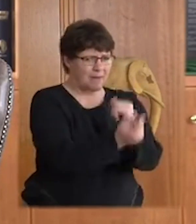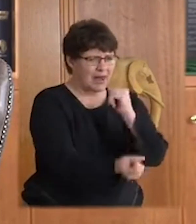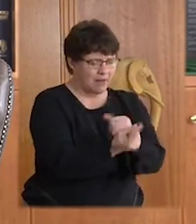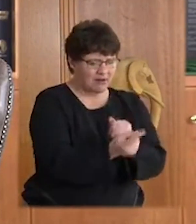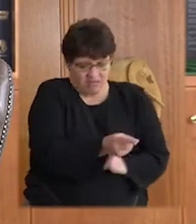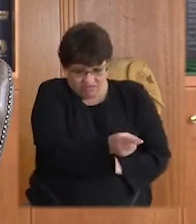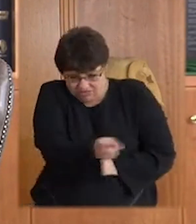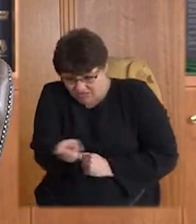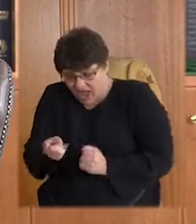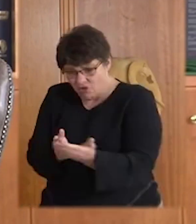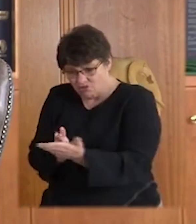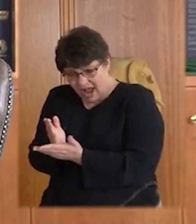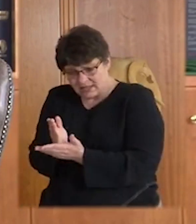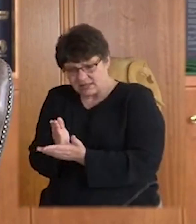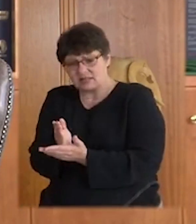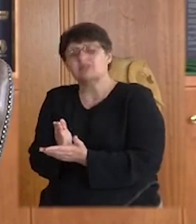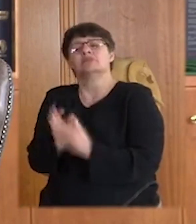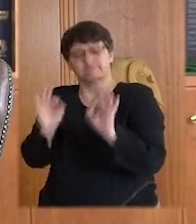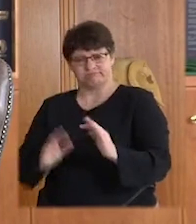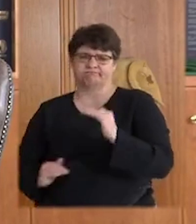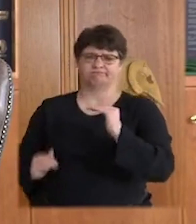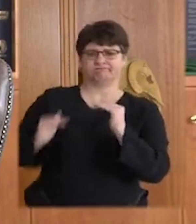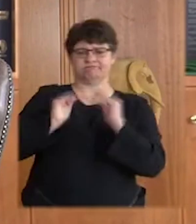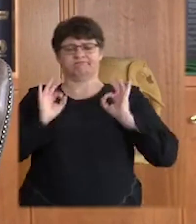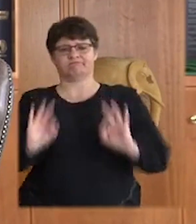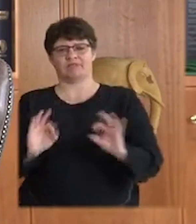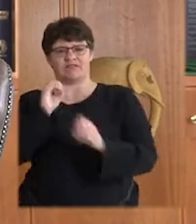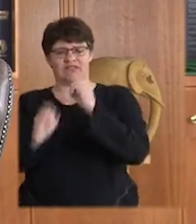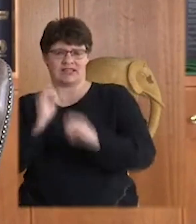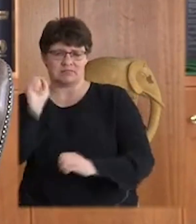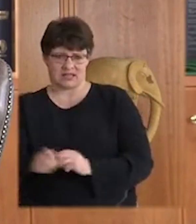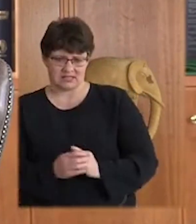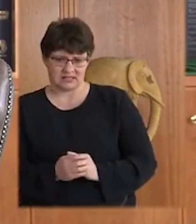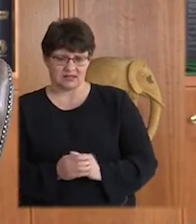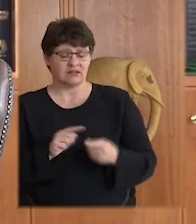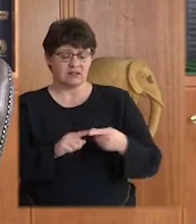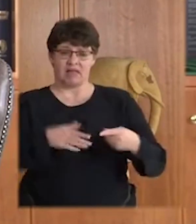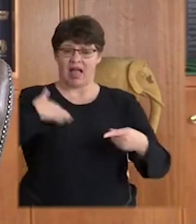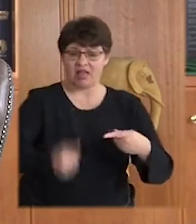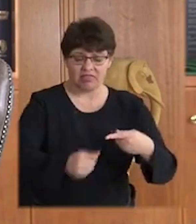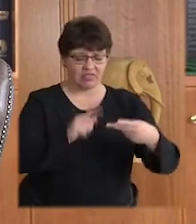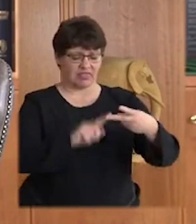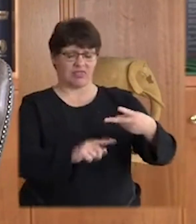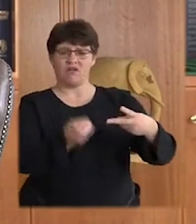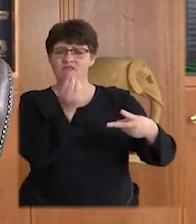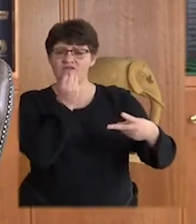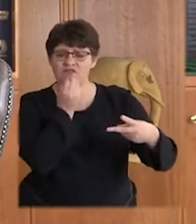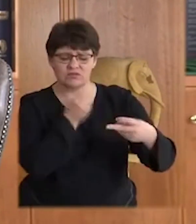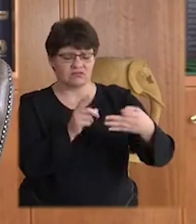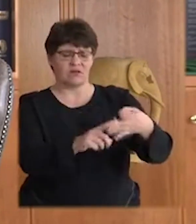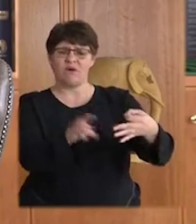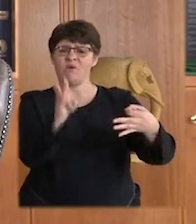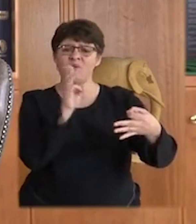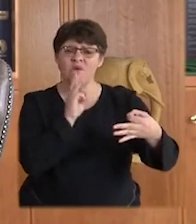people to health care, food, shelter, water, social security,